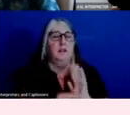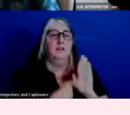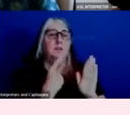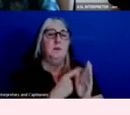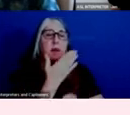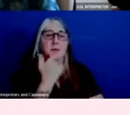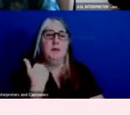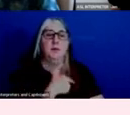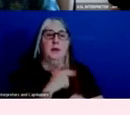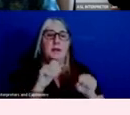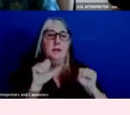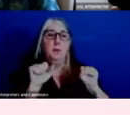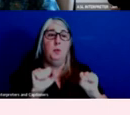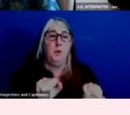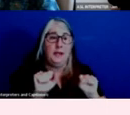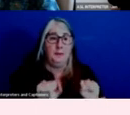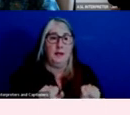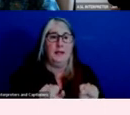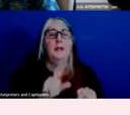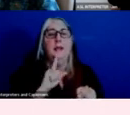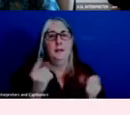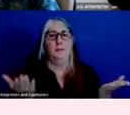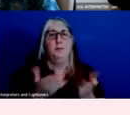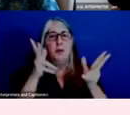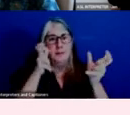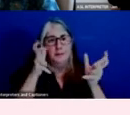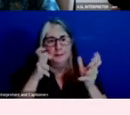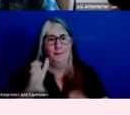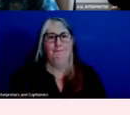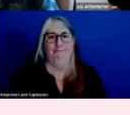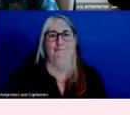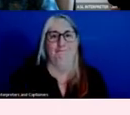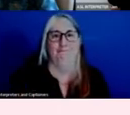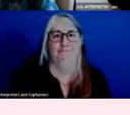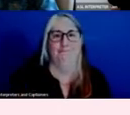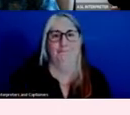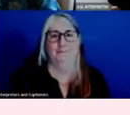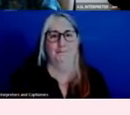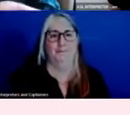conversation. Sometimes the best way we can be is present.